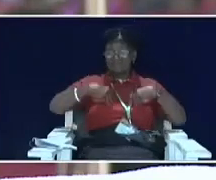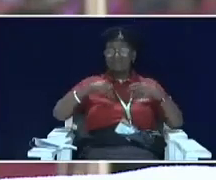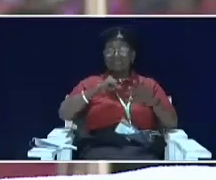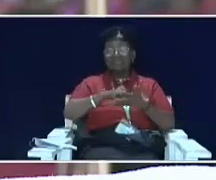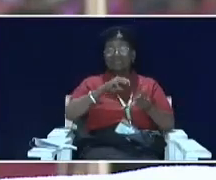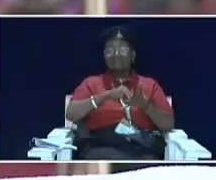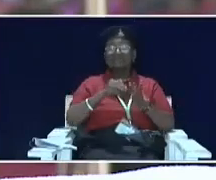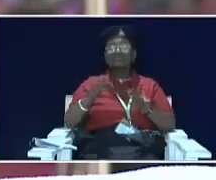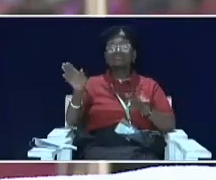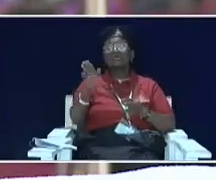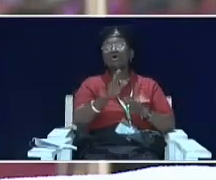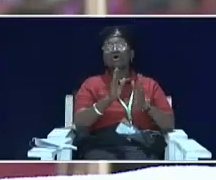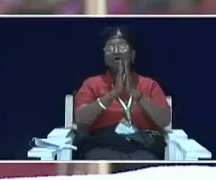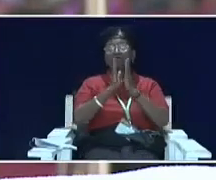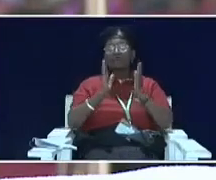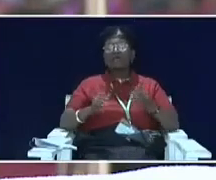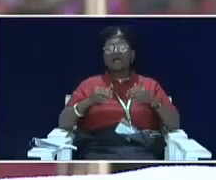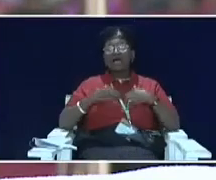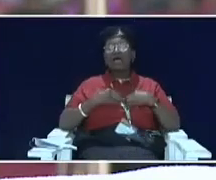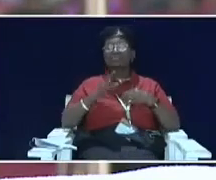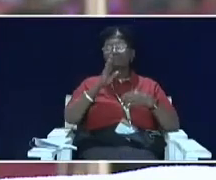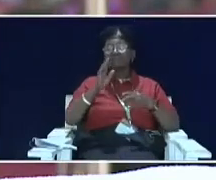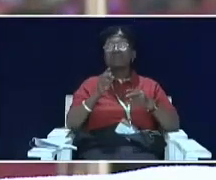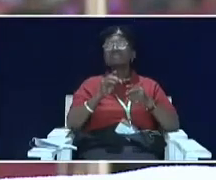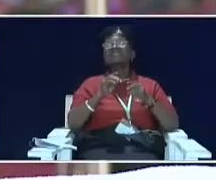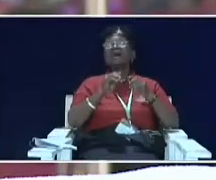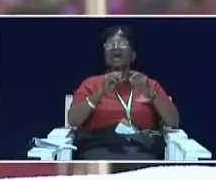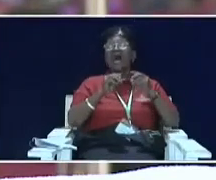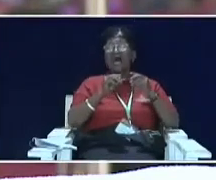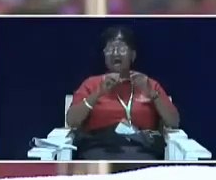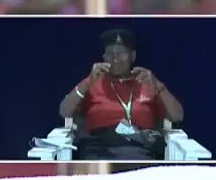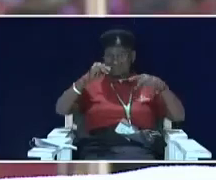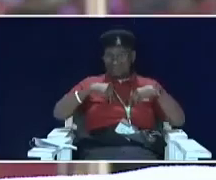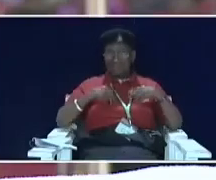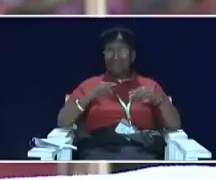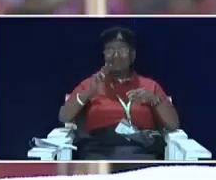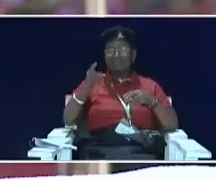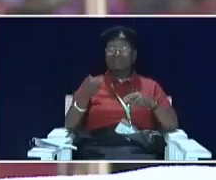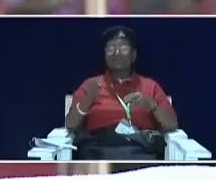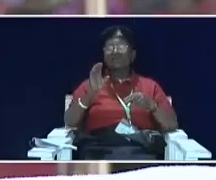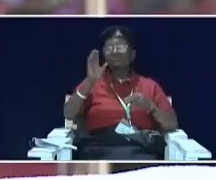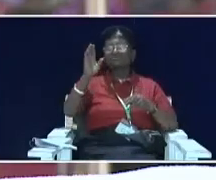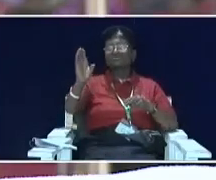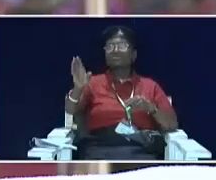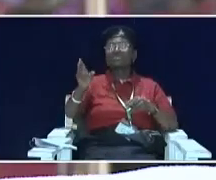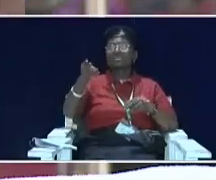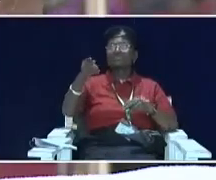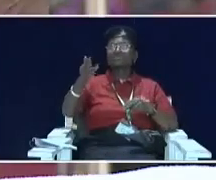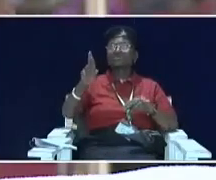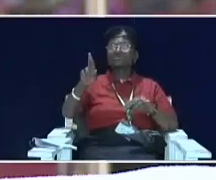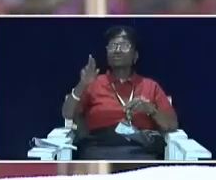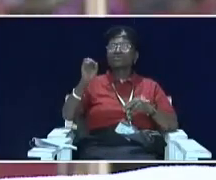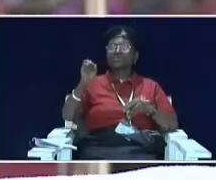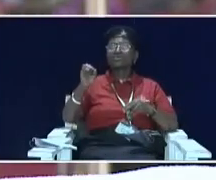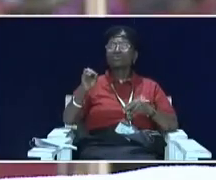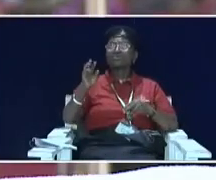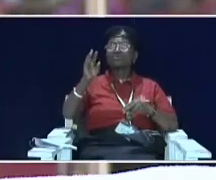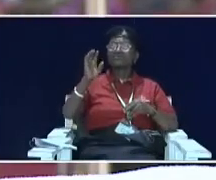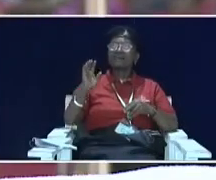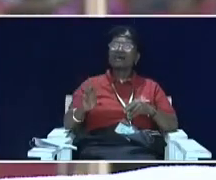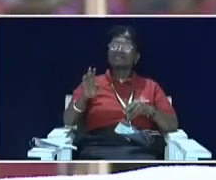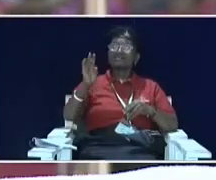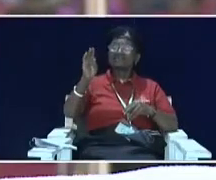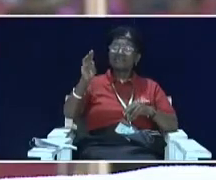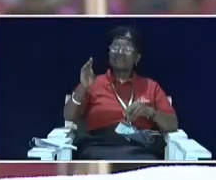2 Chronicles chapter 7 from verse 1 to 3. 2 Chronicles 7 from verse 1 to